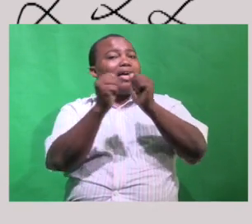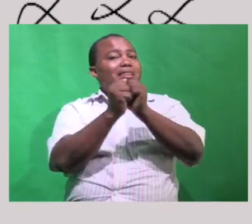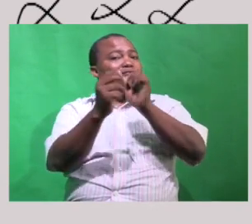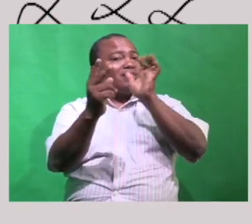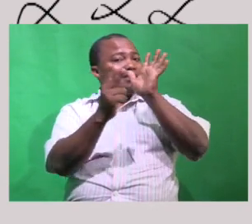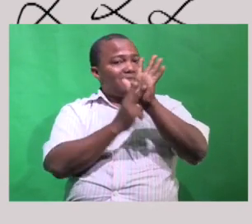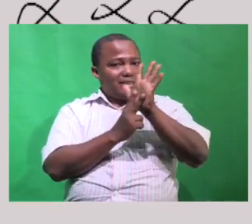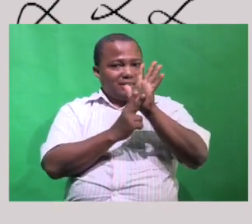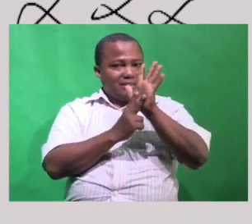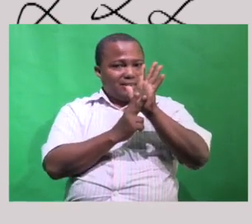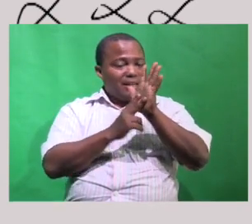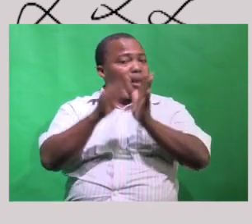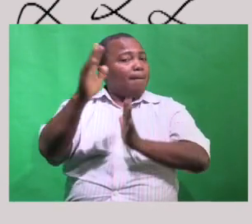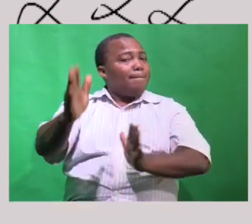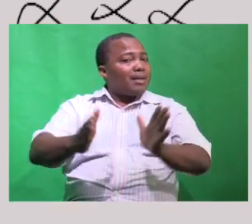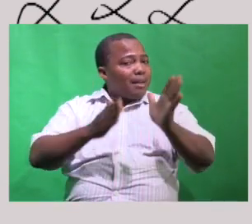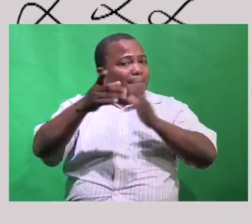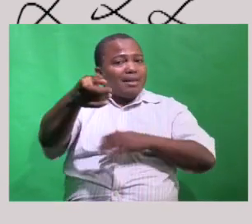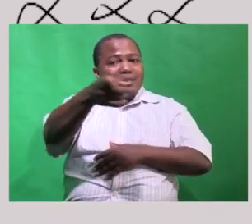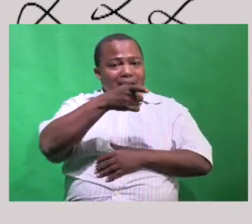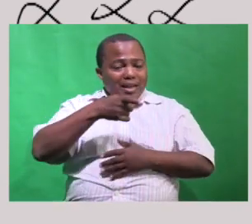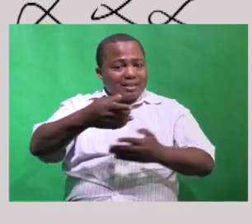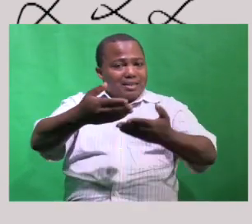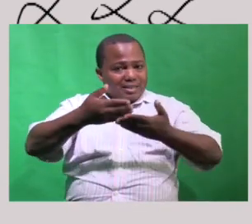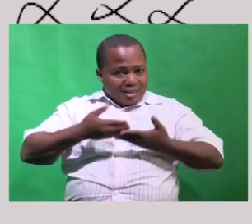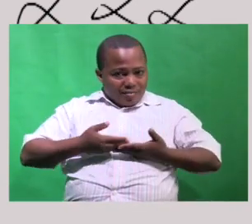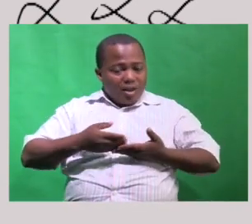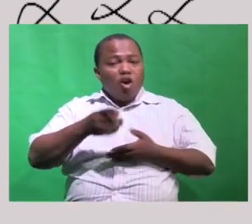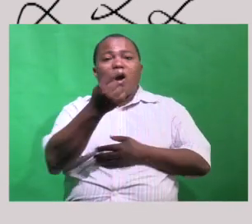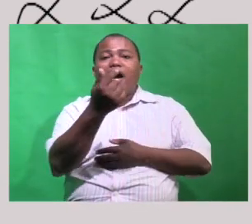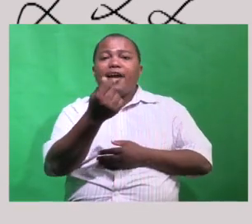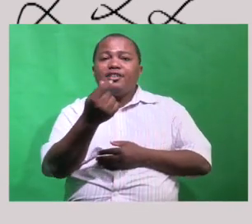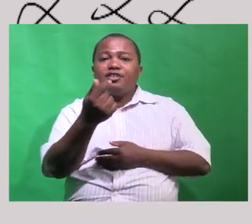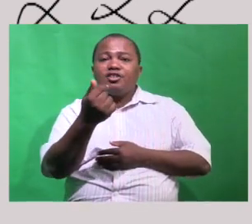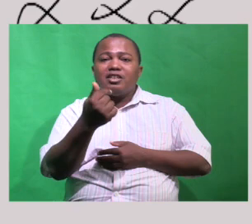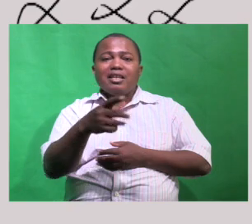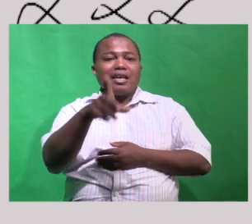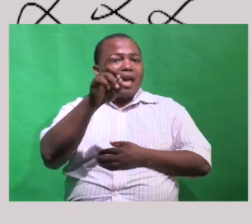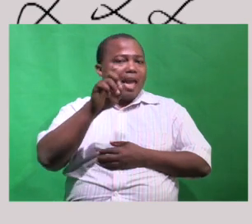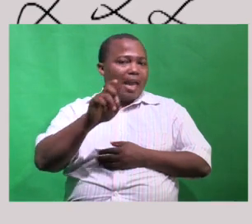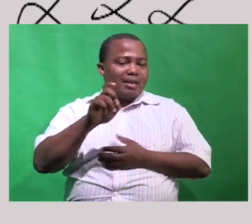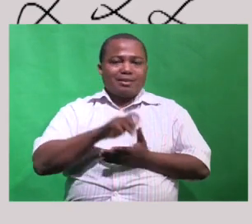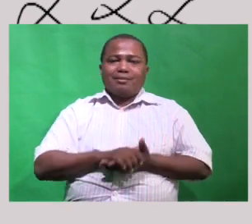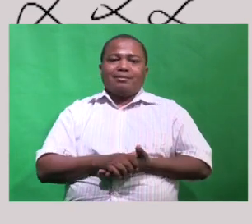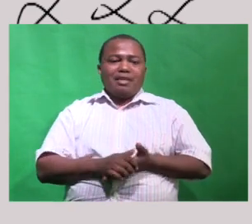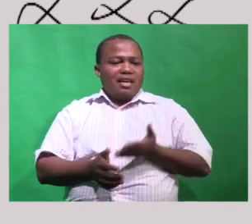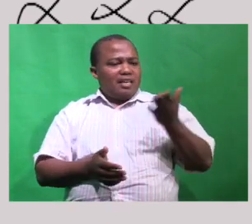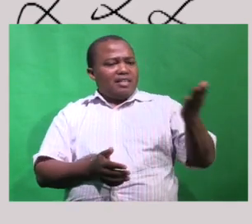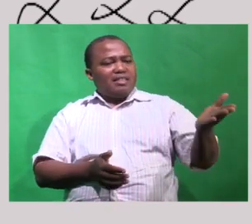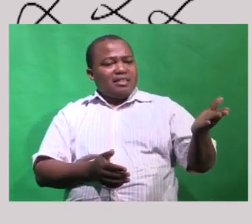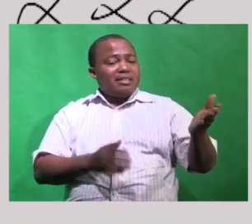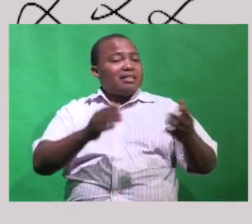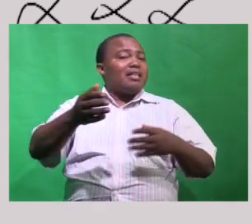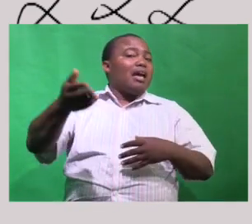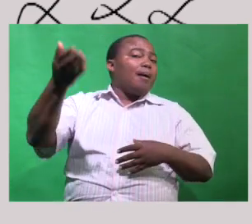2017, prepaid rent receivable were Tanzania shillings X. This is a previous prepaid.